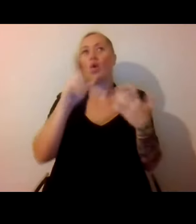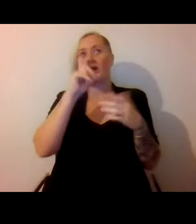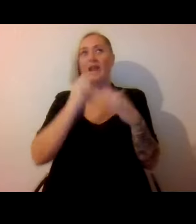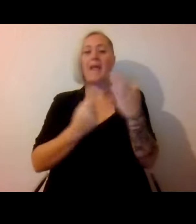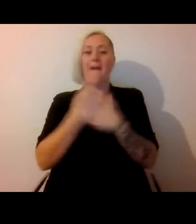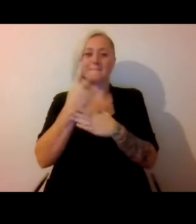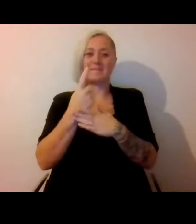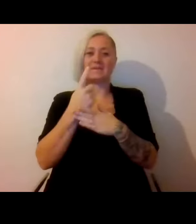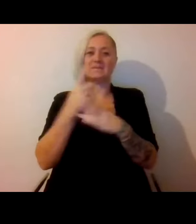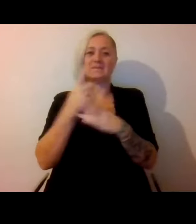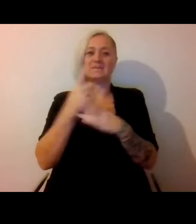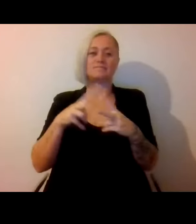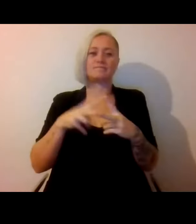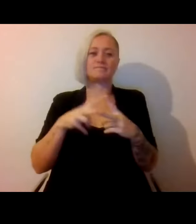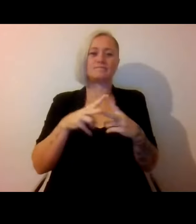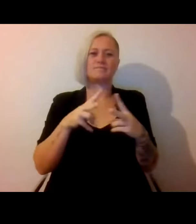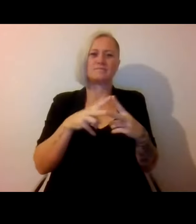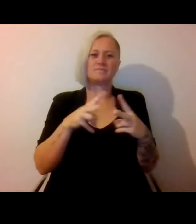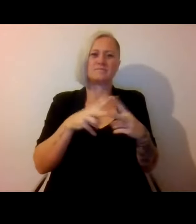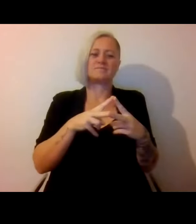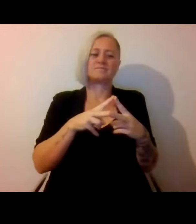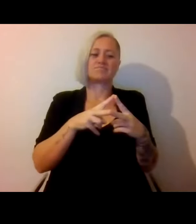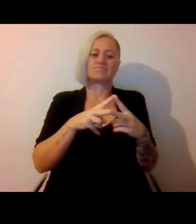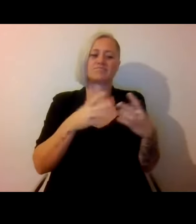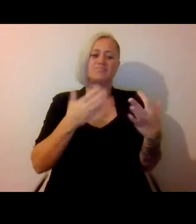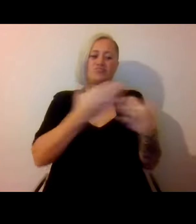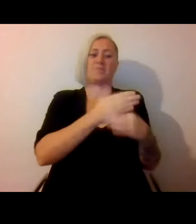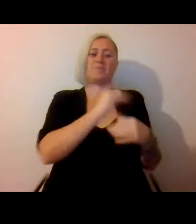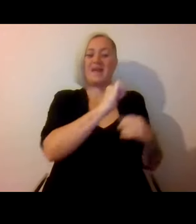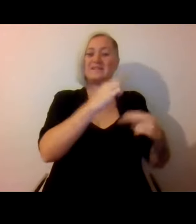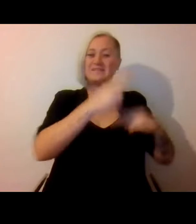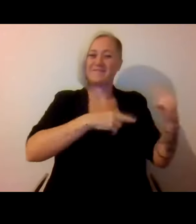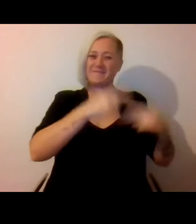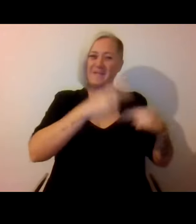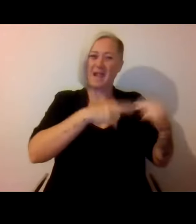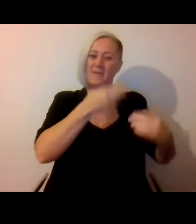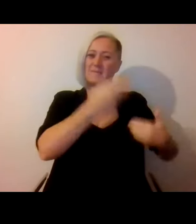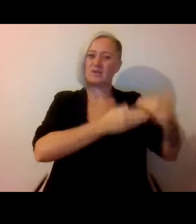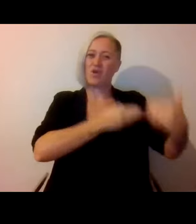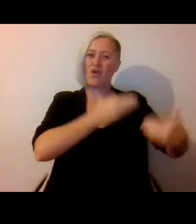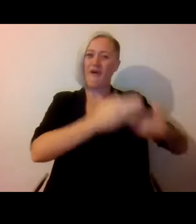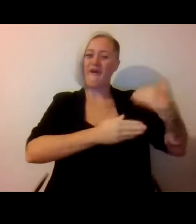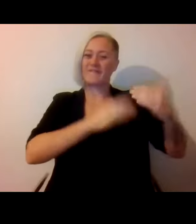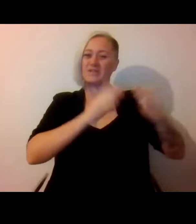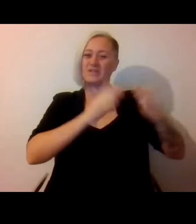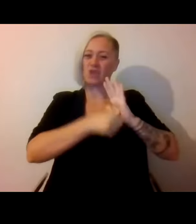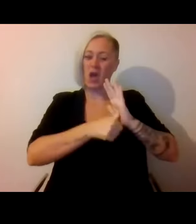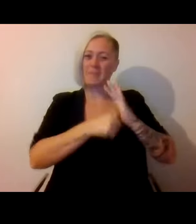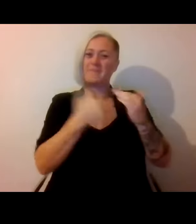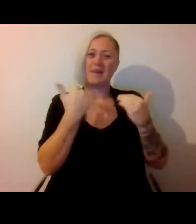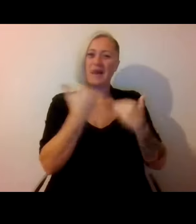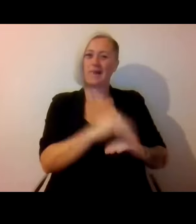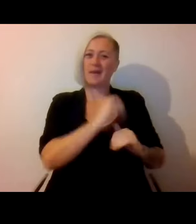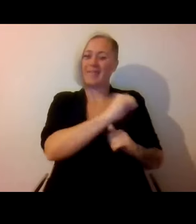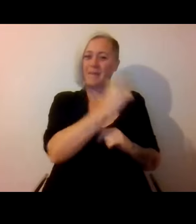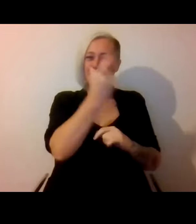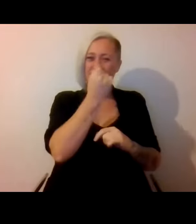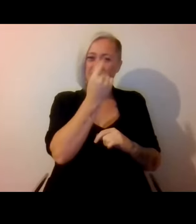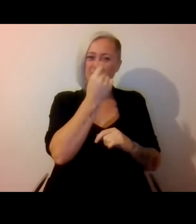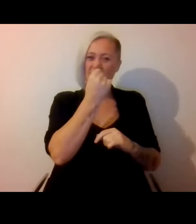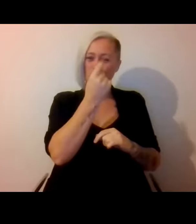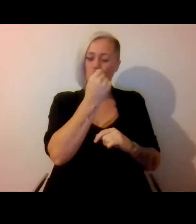twofold. One, it disrupts their development over time, limiting their potential and reaching optimal use of their